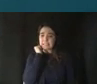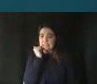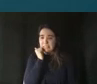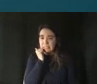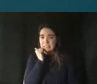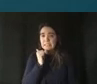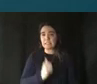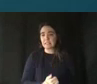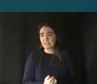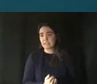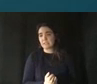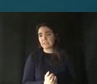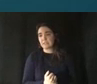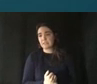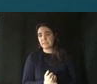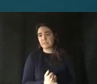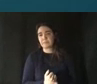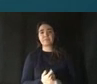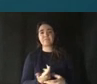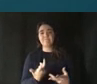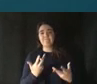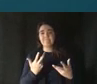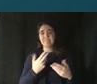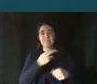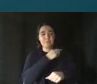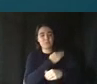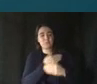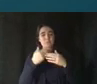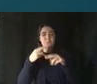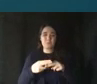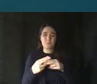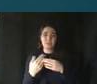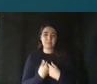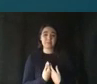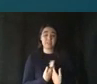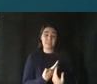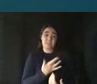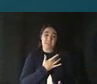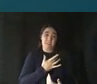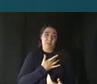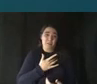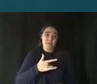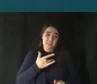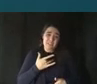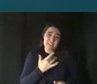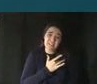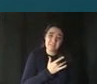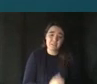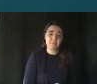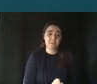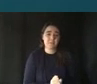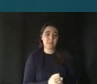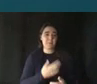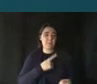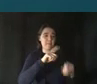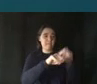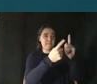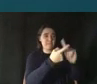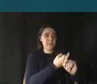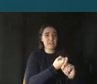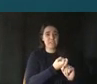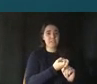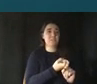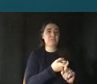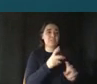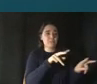shoulders, as it honestly should for anyone who has a heart. I think it weighed on the shoulders of a lot of my friends who aren't of